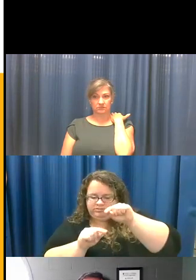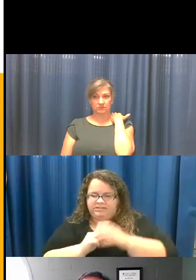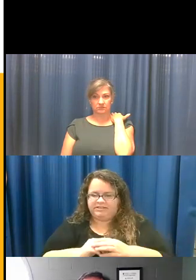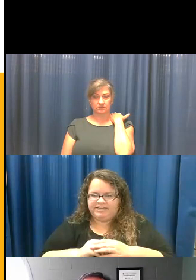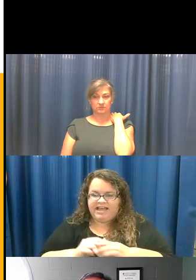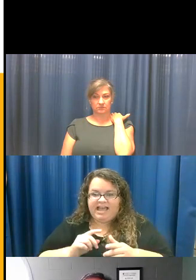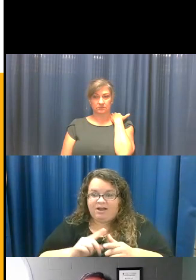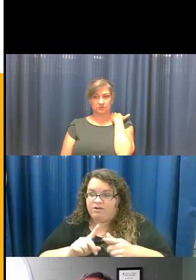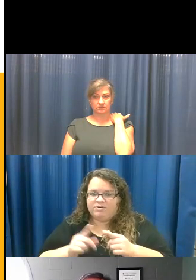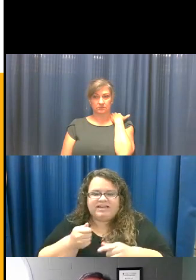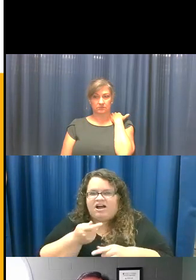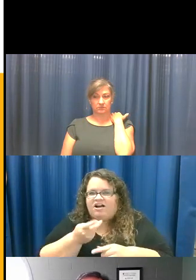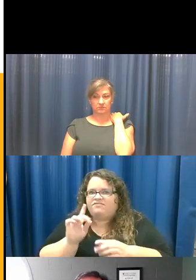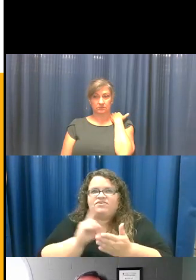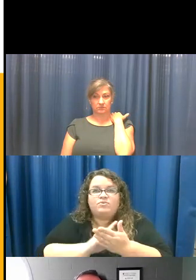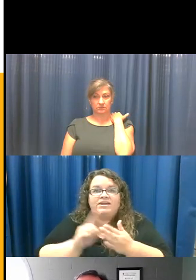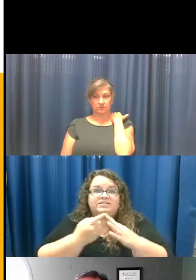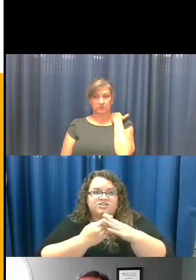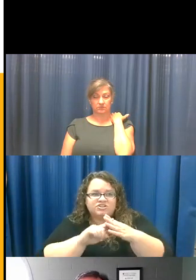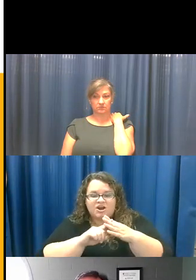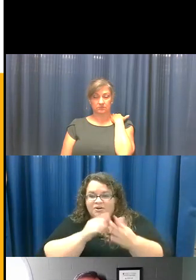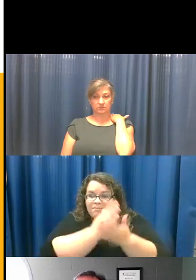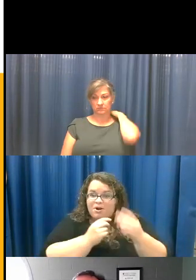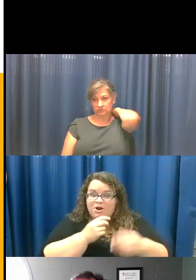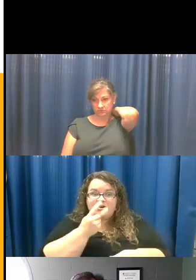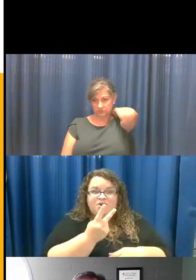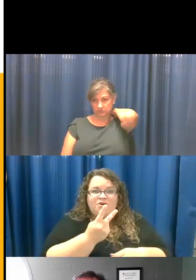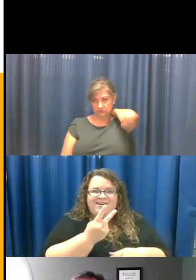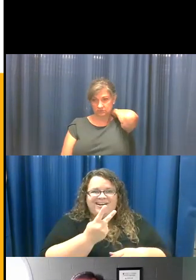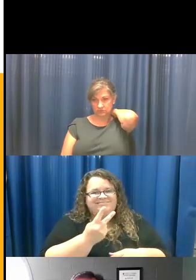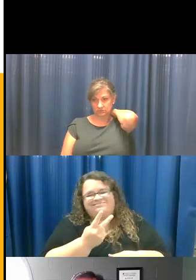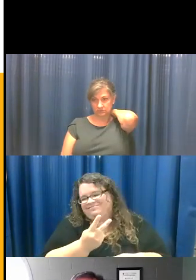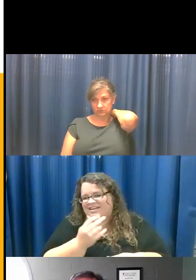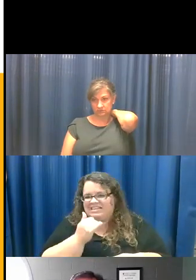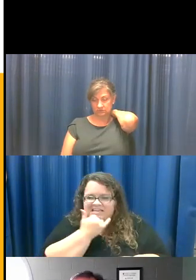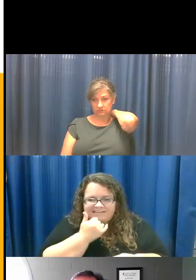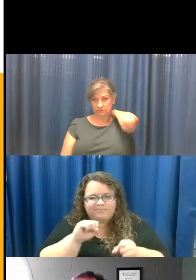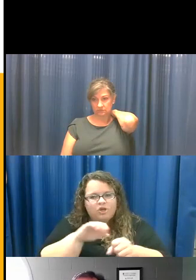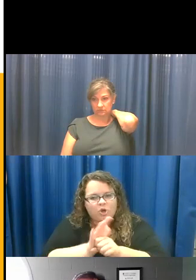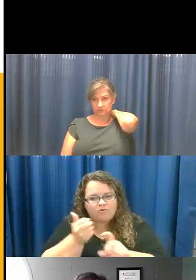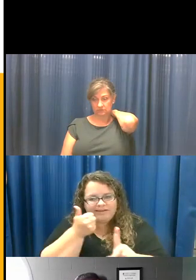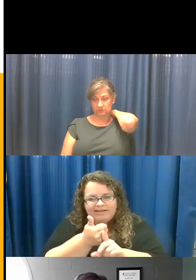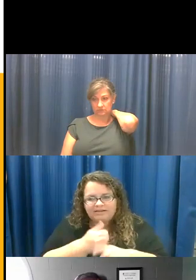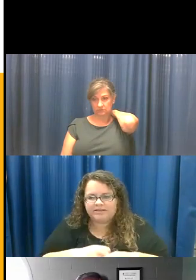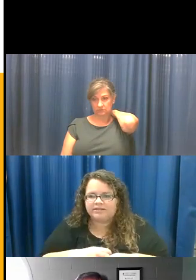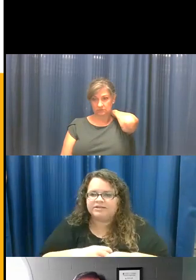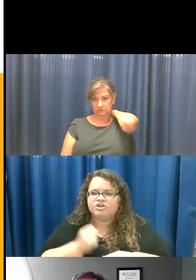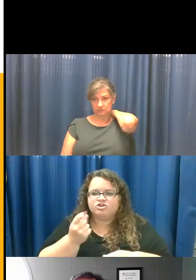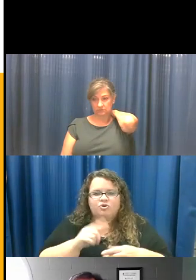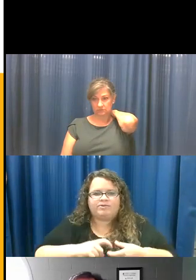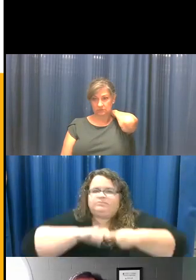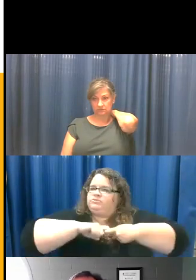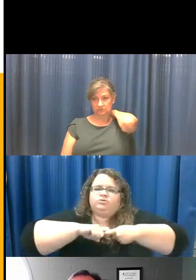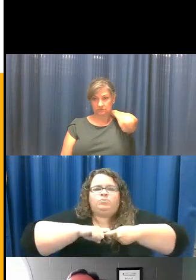just weeks away from starting phase 2 when COVID hit. We put the brakes on it because we wanted to make sure we saved our money, took care of